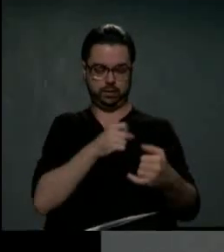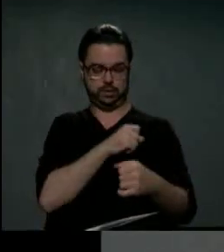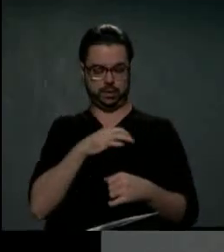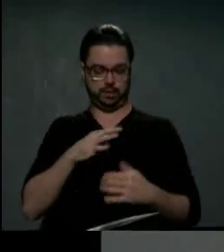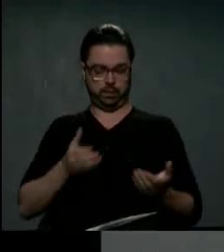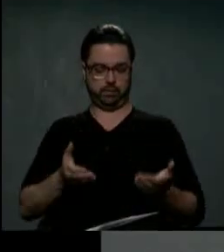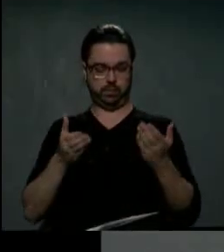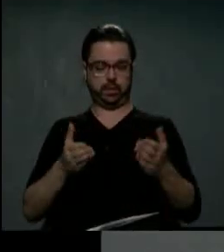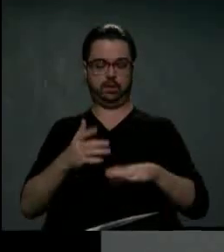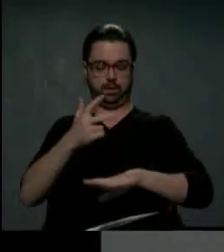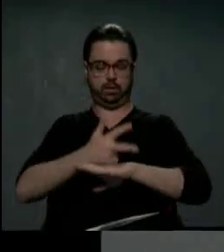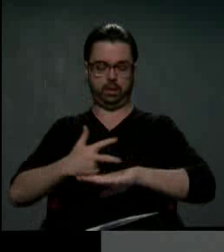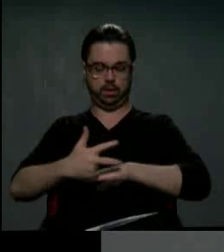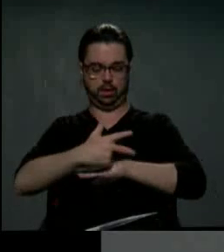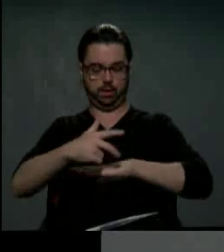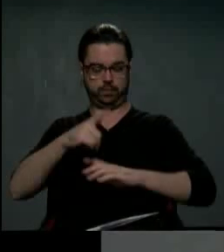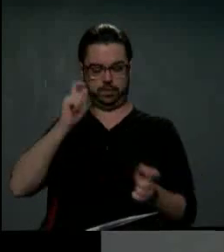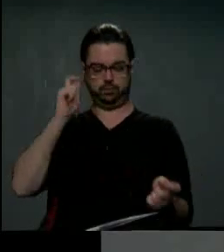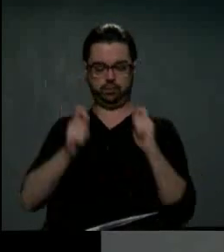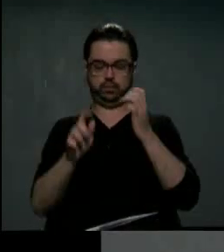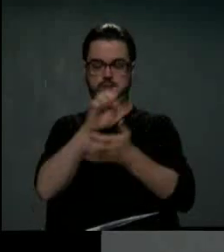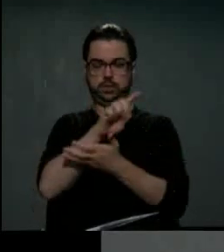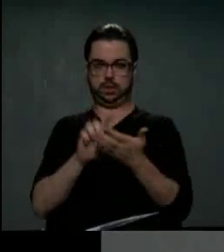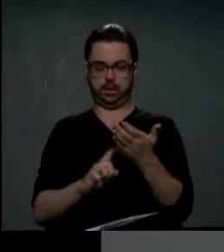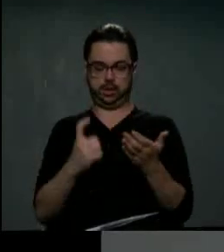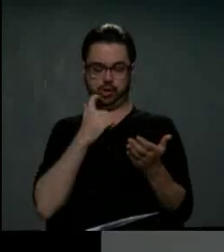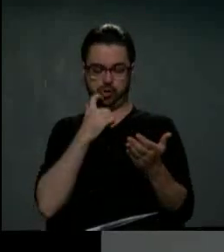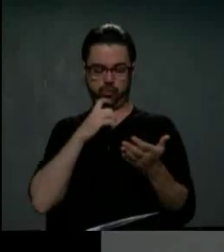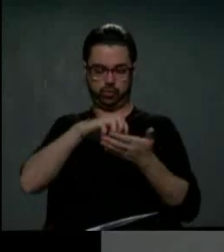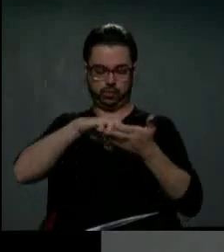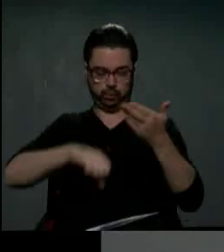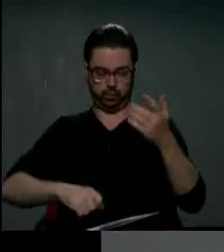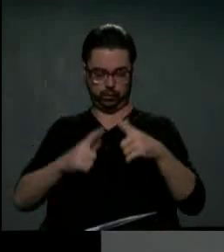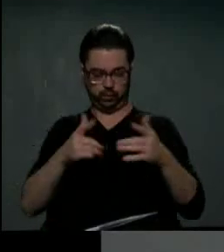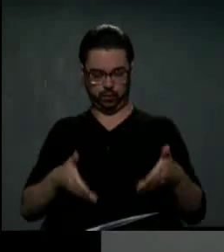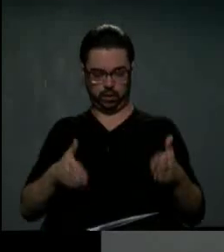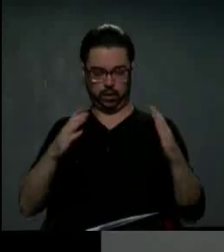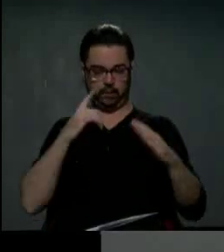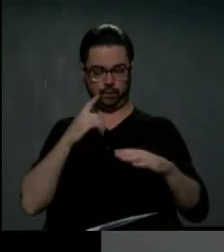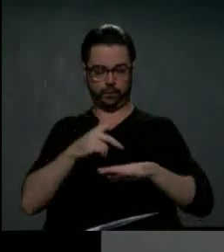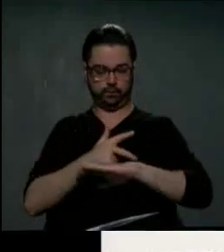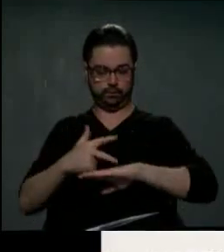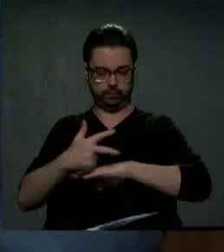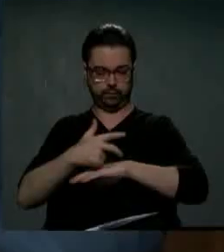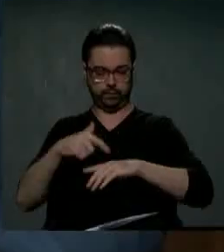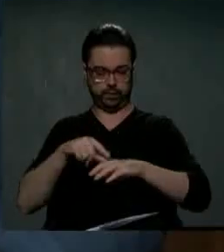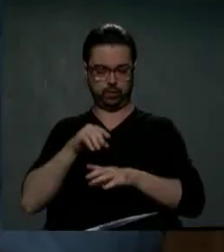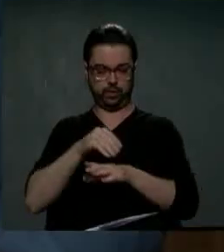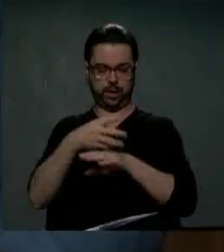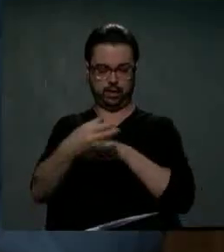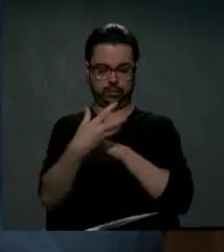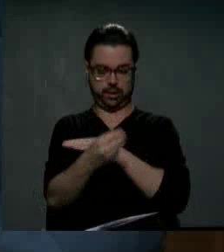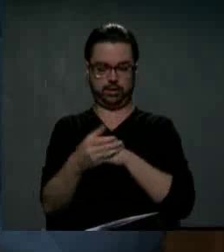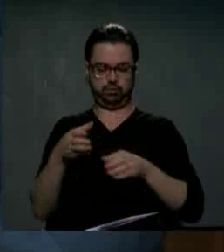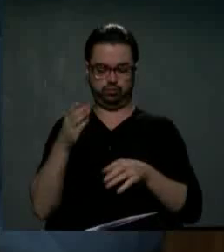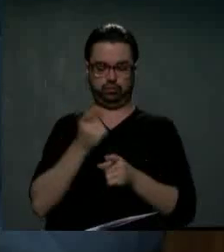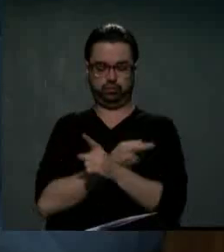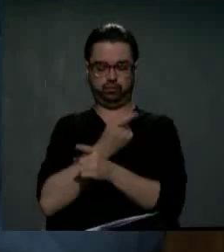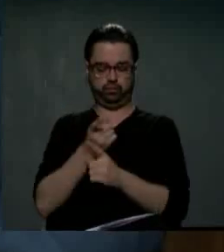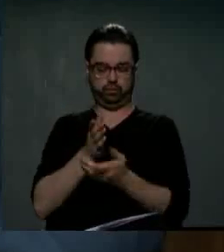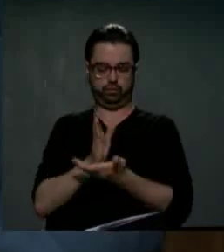to be located outside the right-of-way and the sidewalk to be located away from the back of the curb. Item number 7, file number